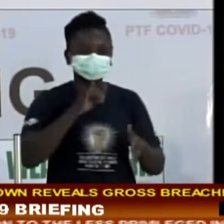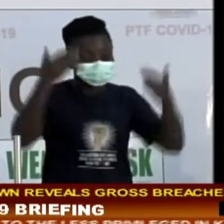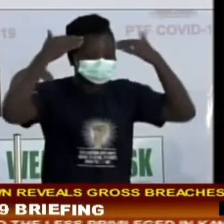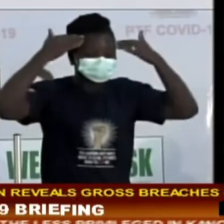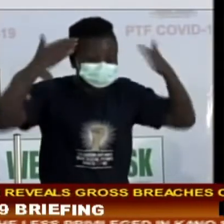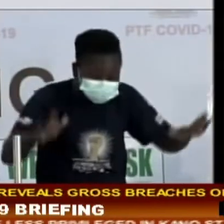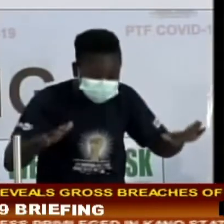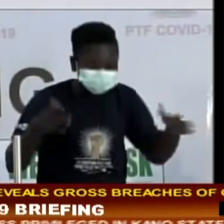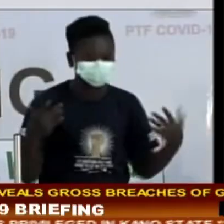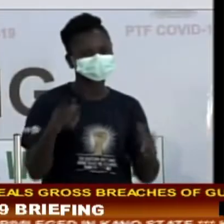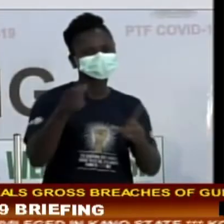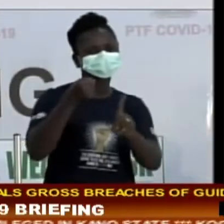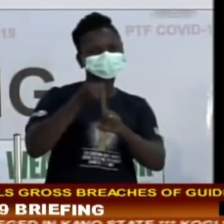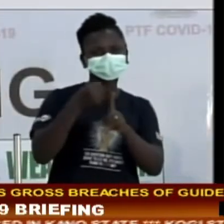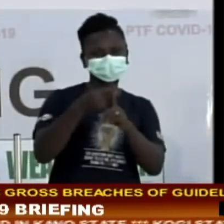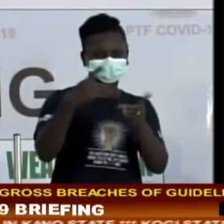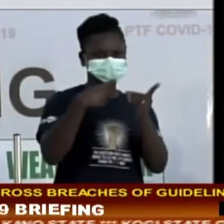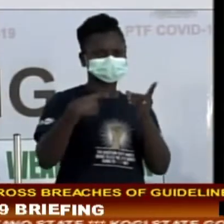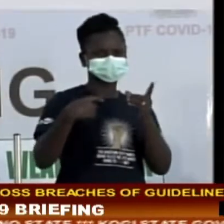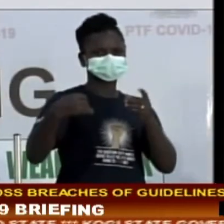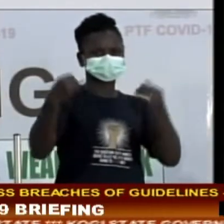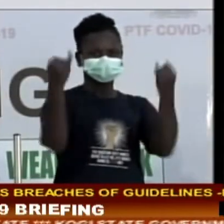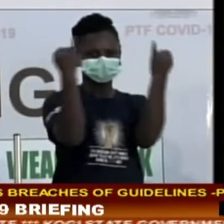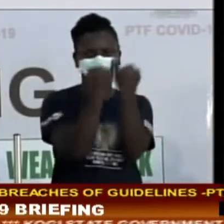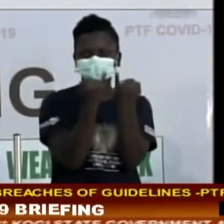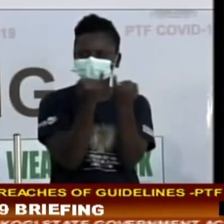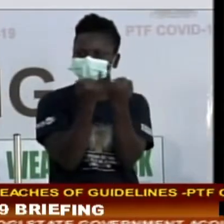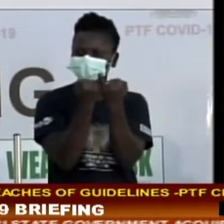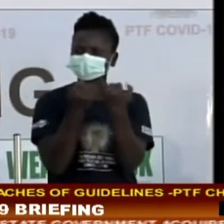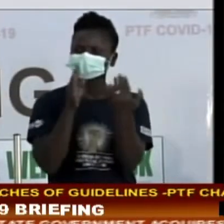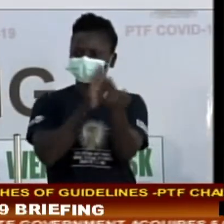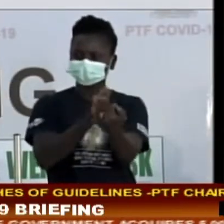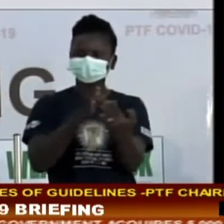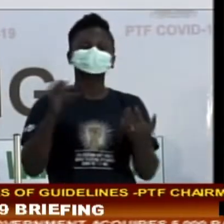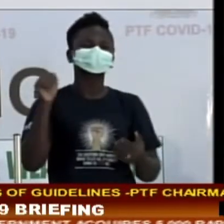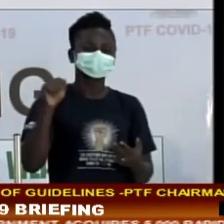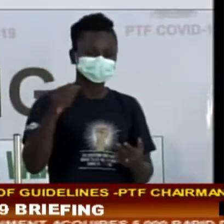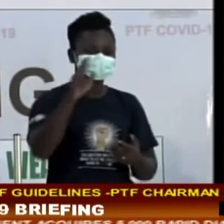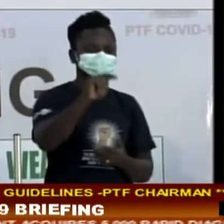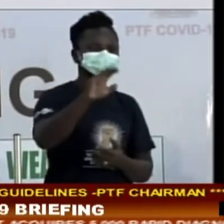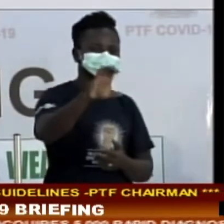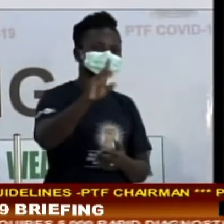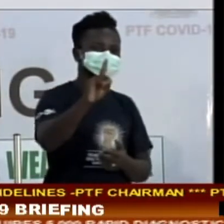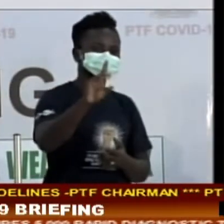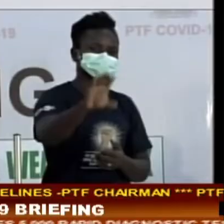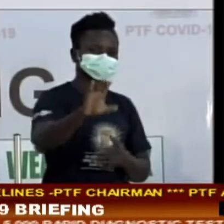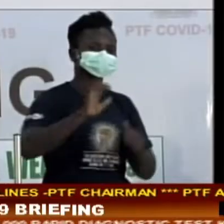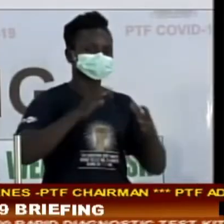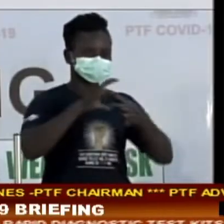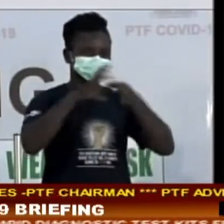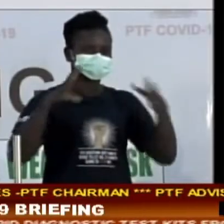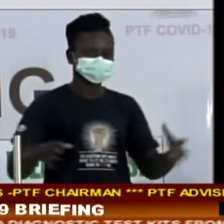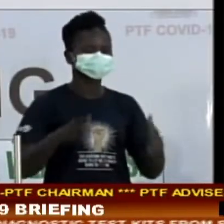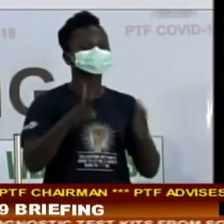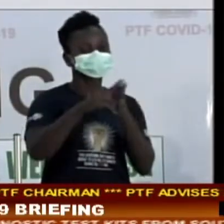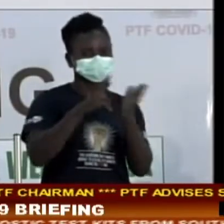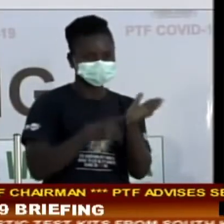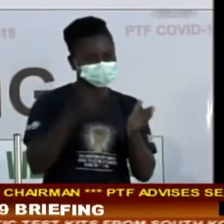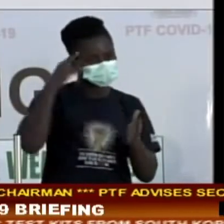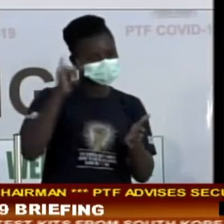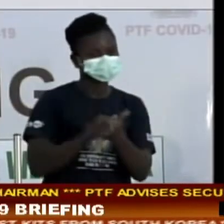self-isolate at home yes it's an option we have been talking about the ncdc has released a very nice guideline for that and but not